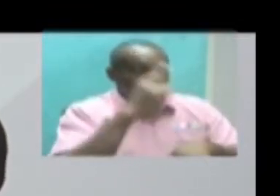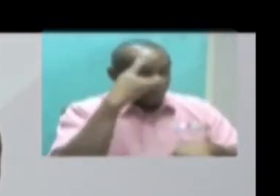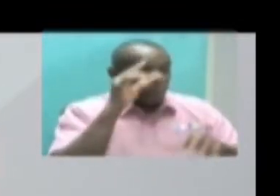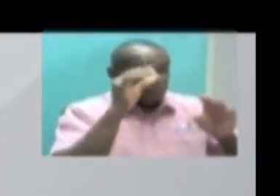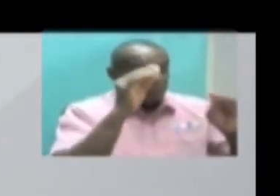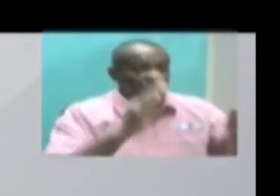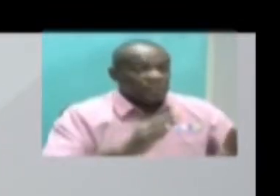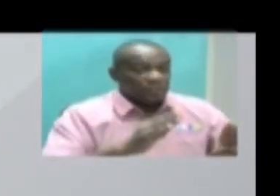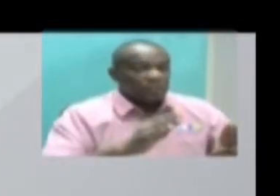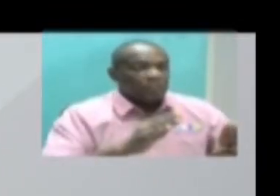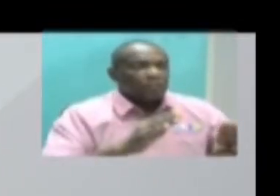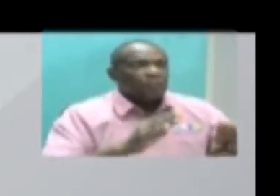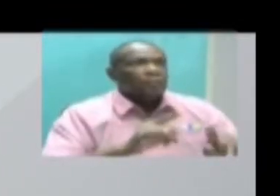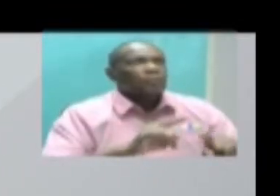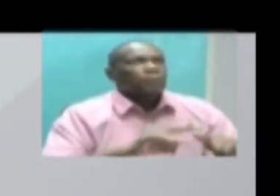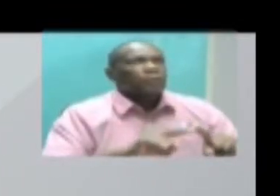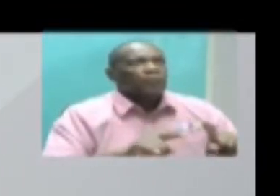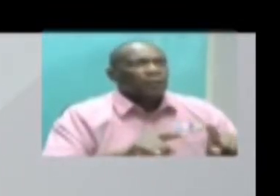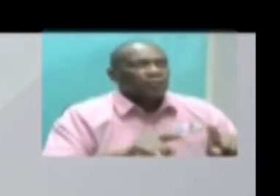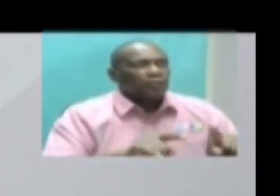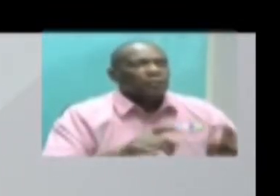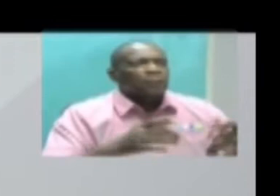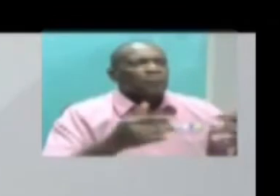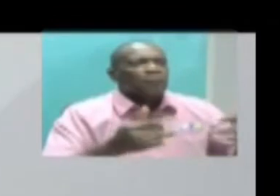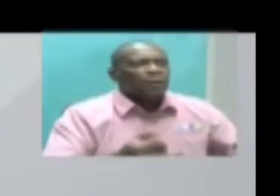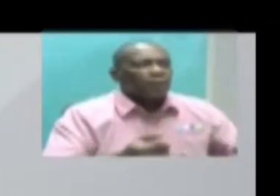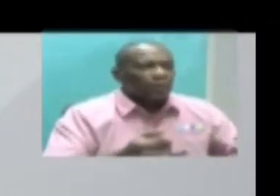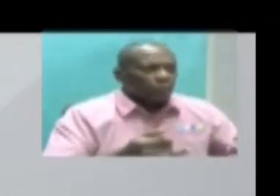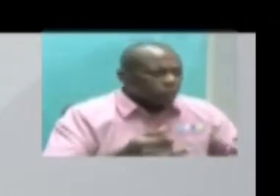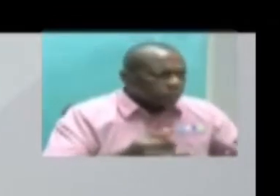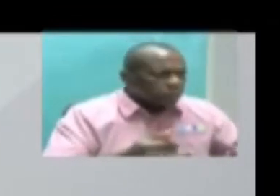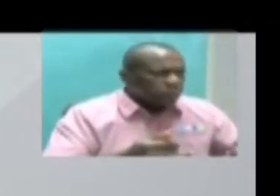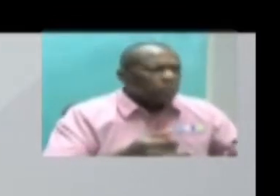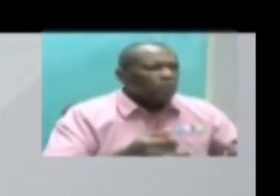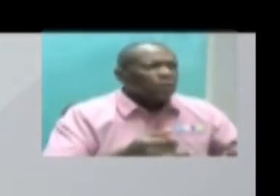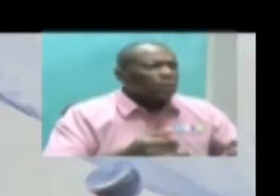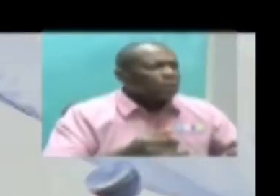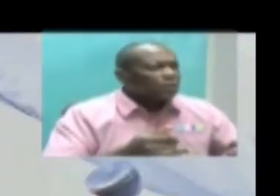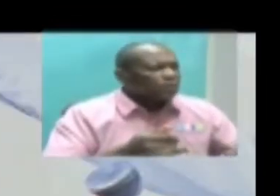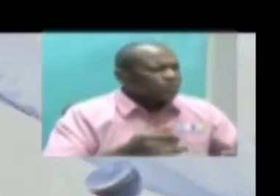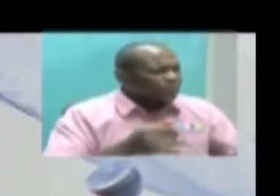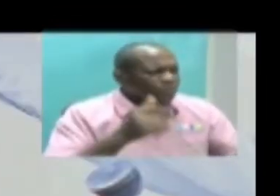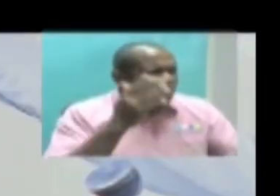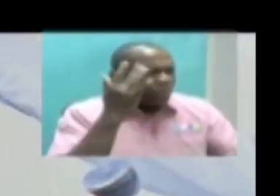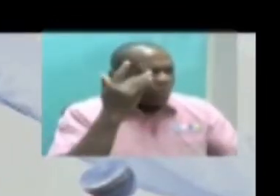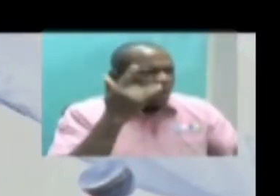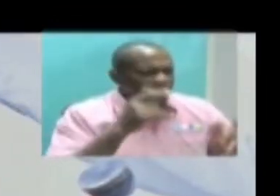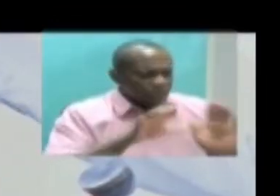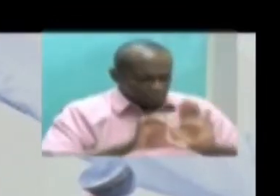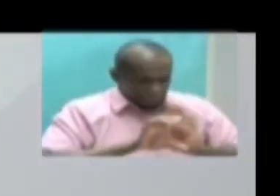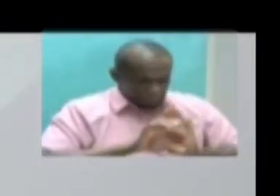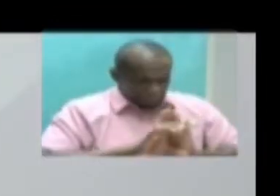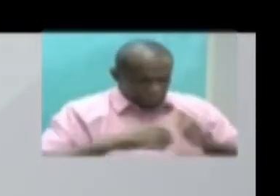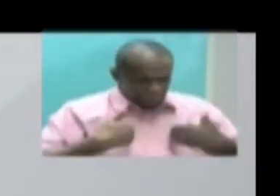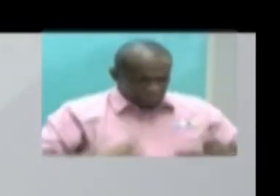opened the door now to understand, who were you taking pictures for? So